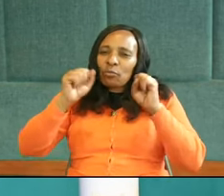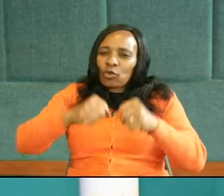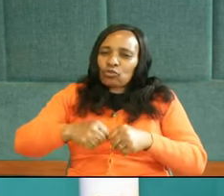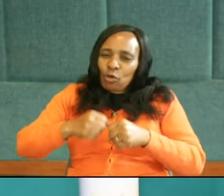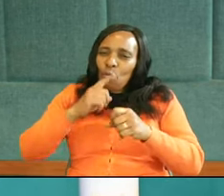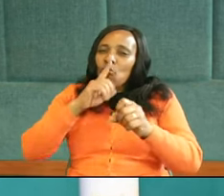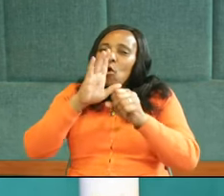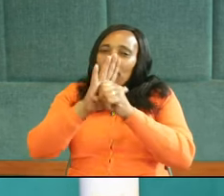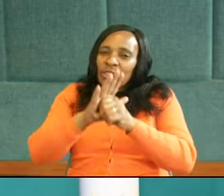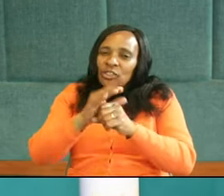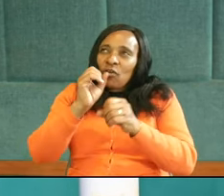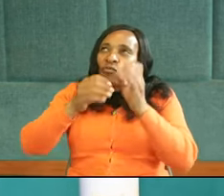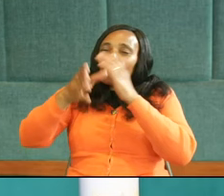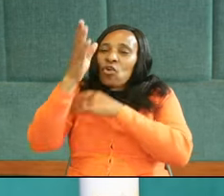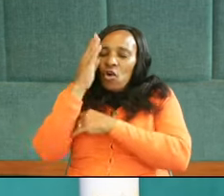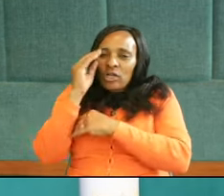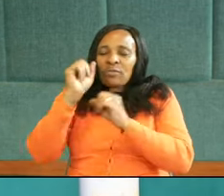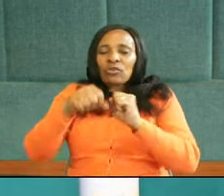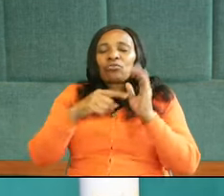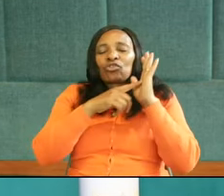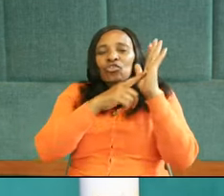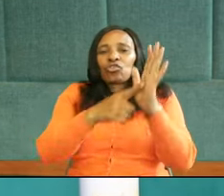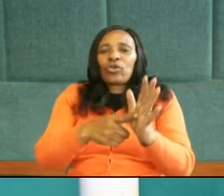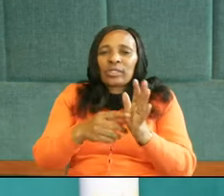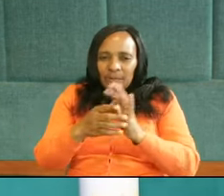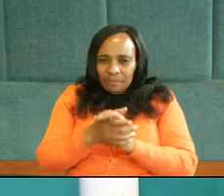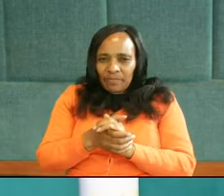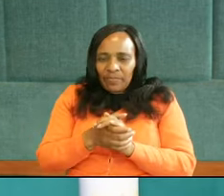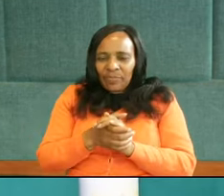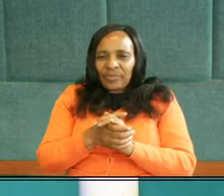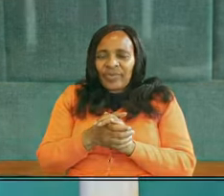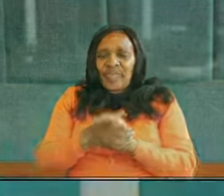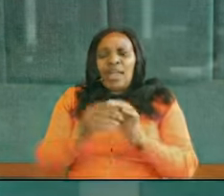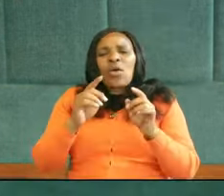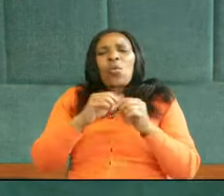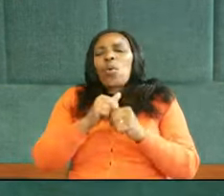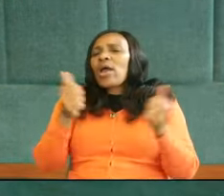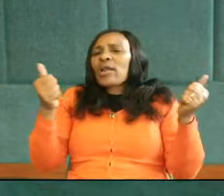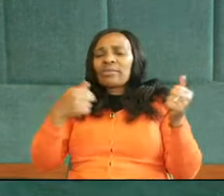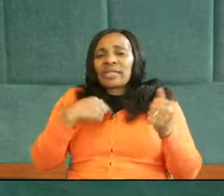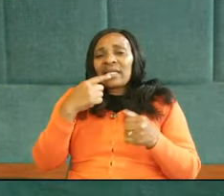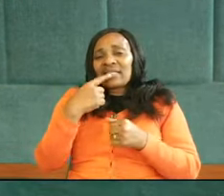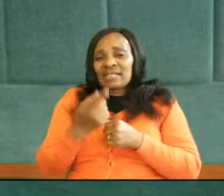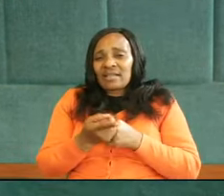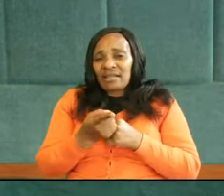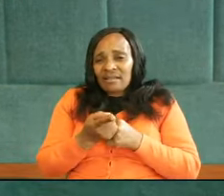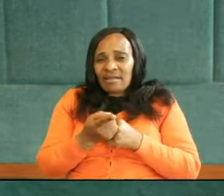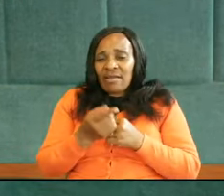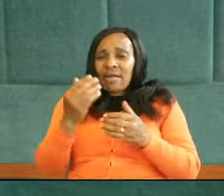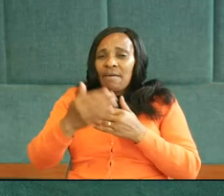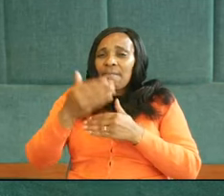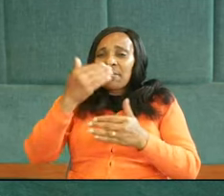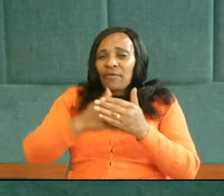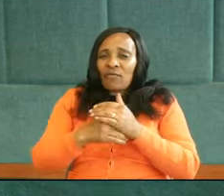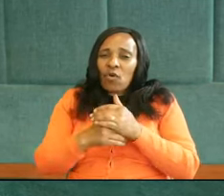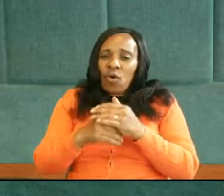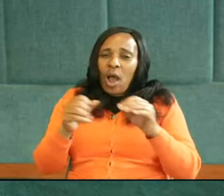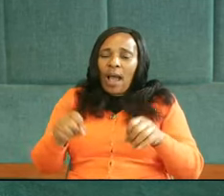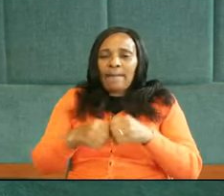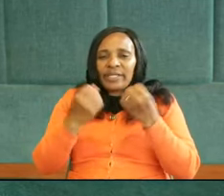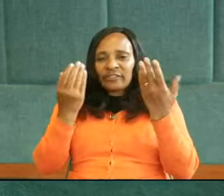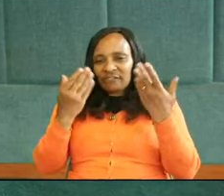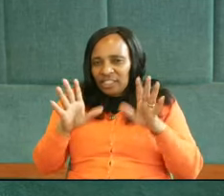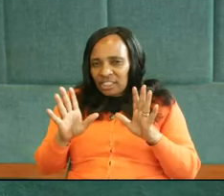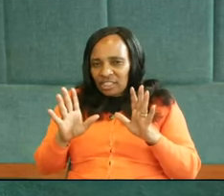of God fulfilled. Amen. Amen. Well, I'd say mm-hmm. that before this happened,